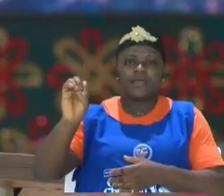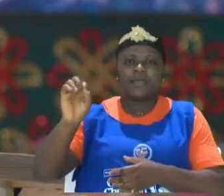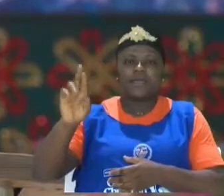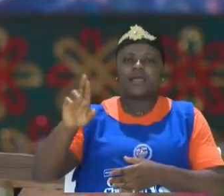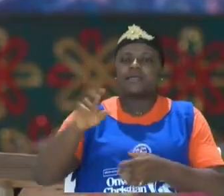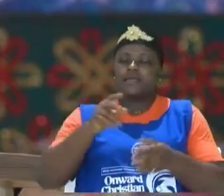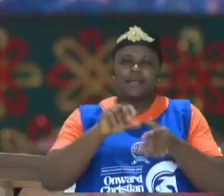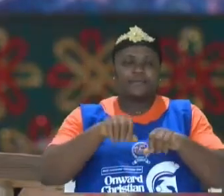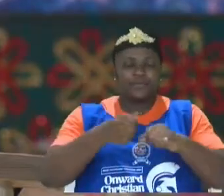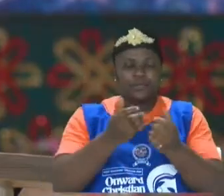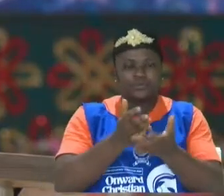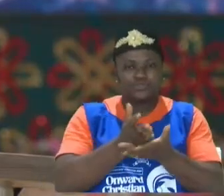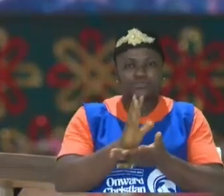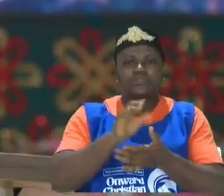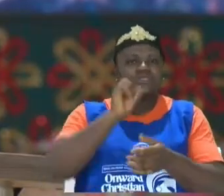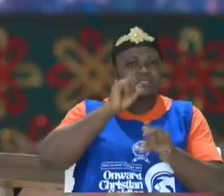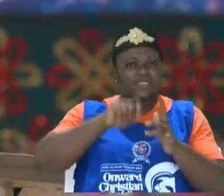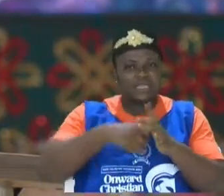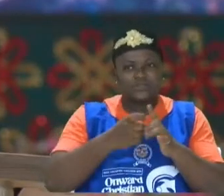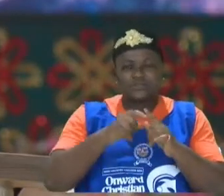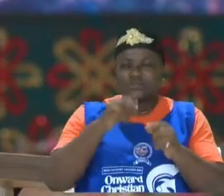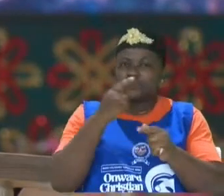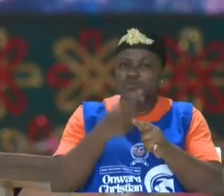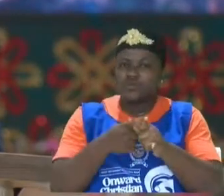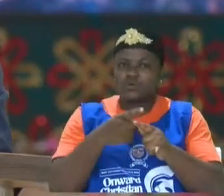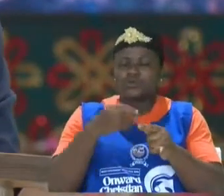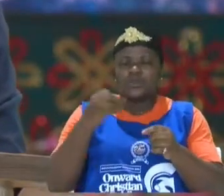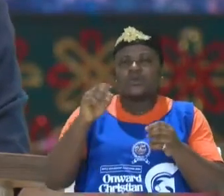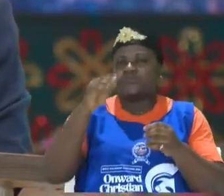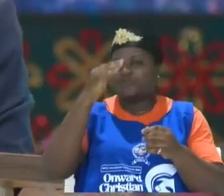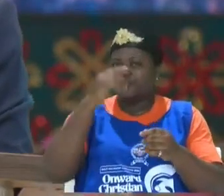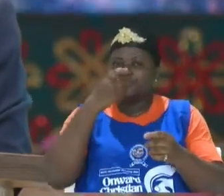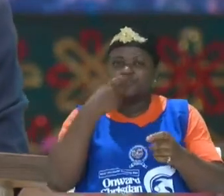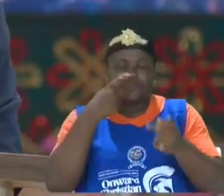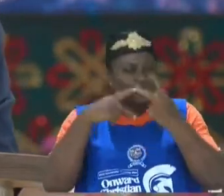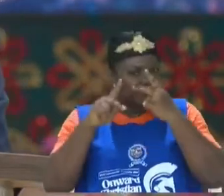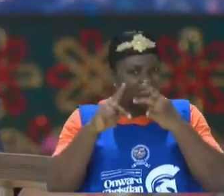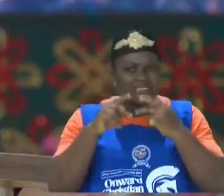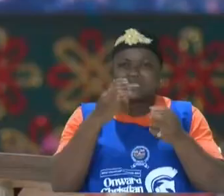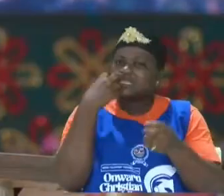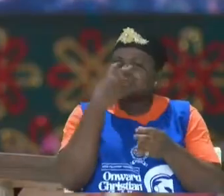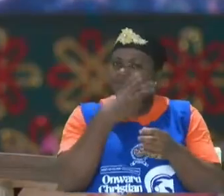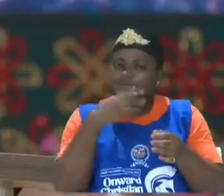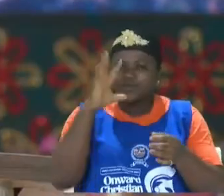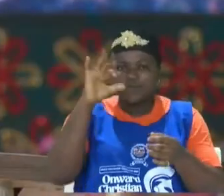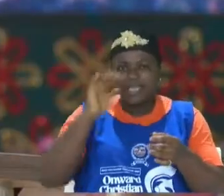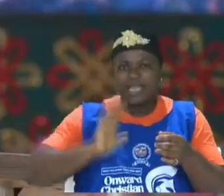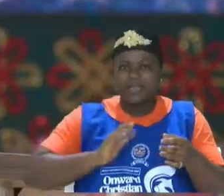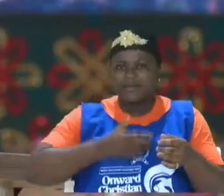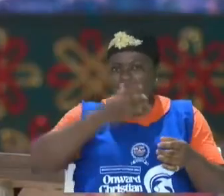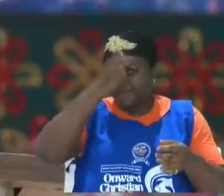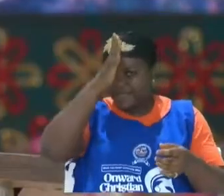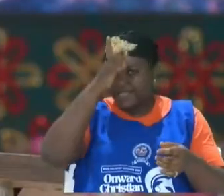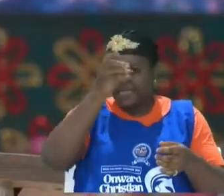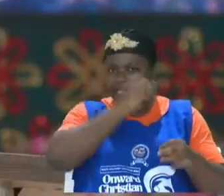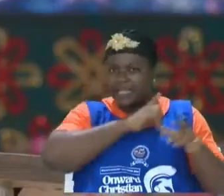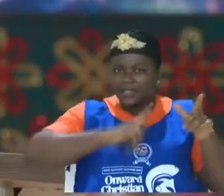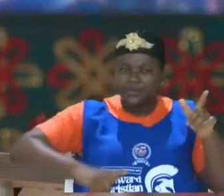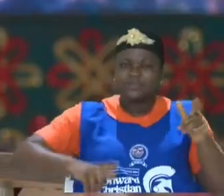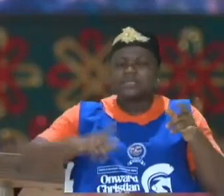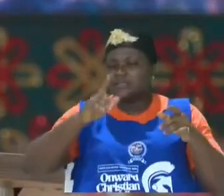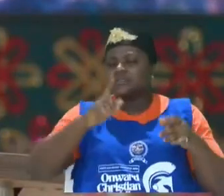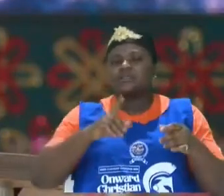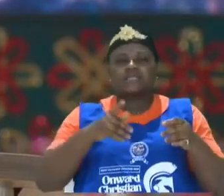of the prophecies spoken by her father in the Lord, Daddy Gio, and God showed up for